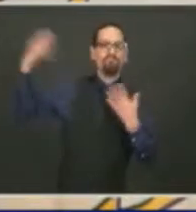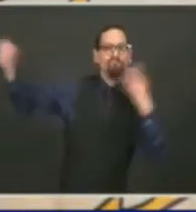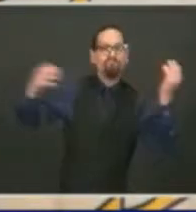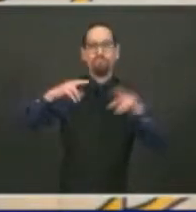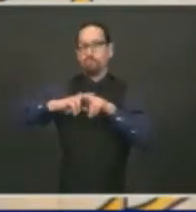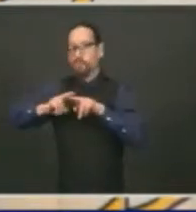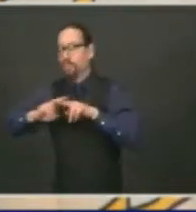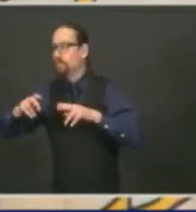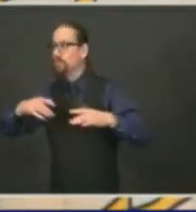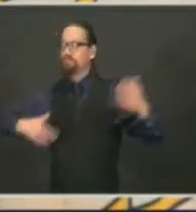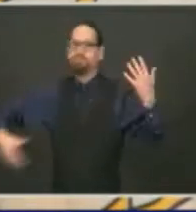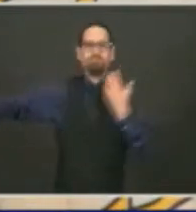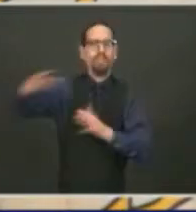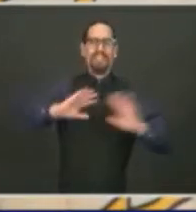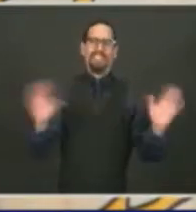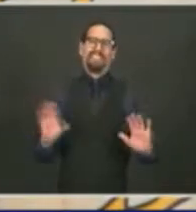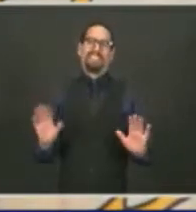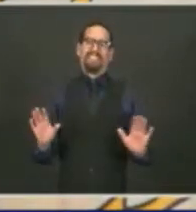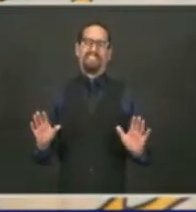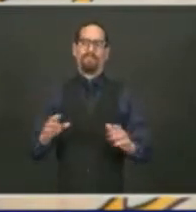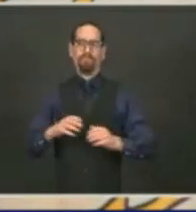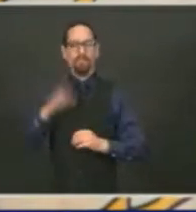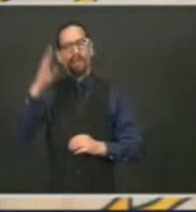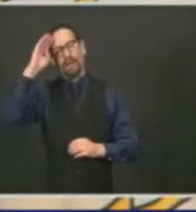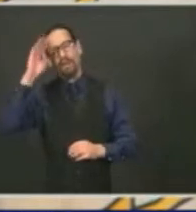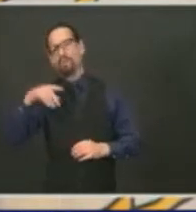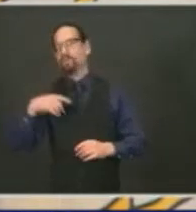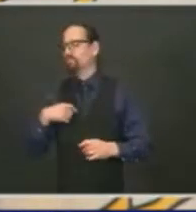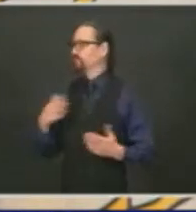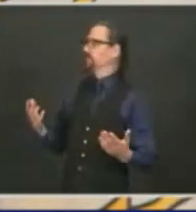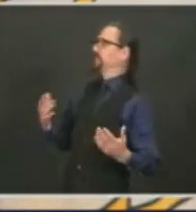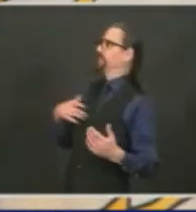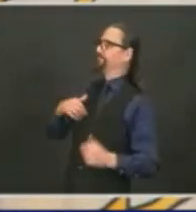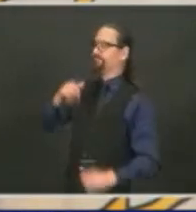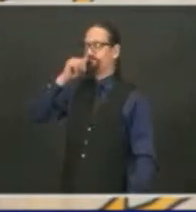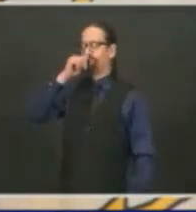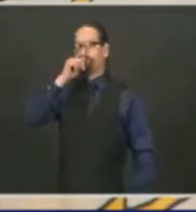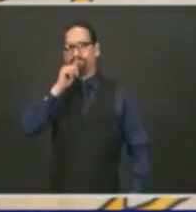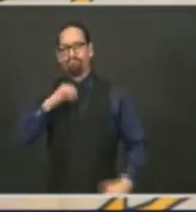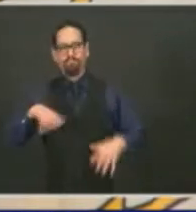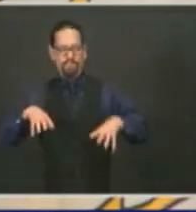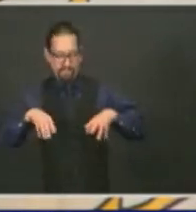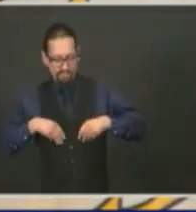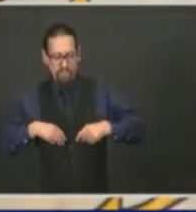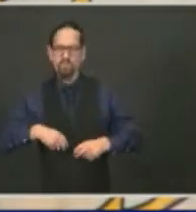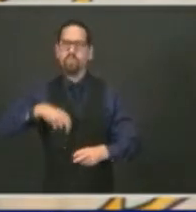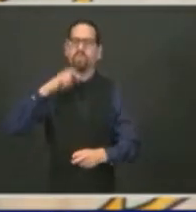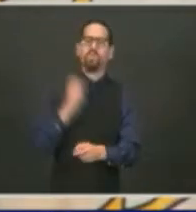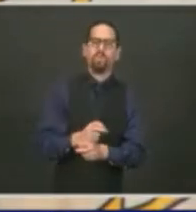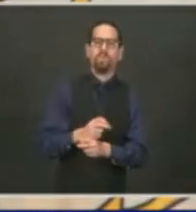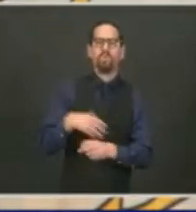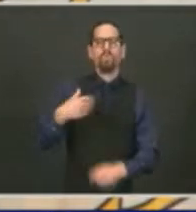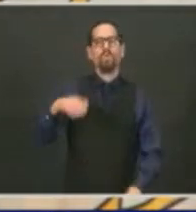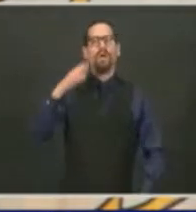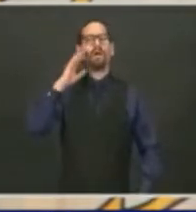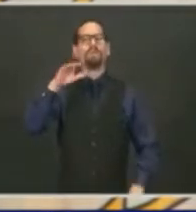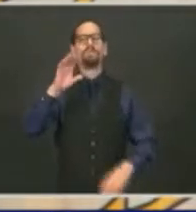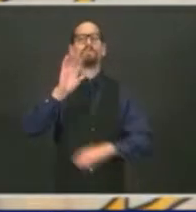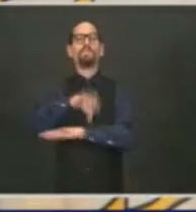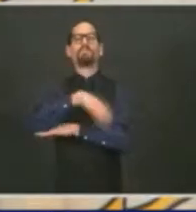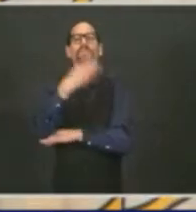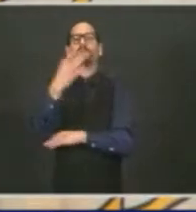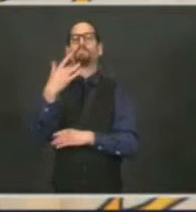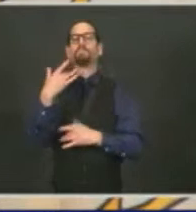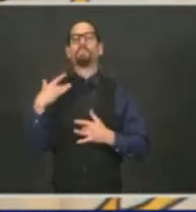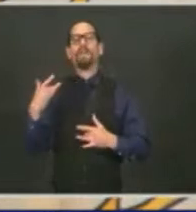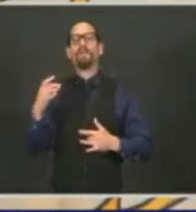It's hard to hear. Things will be different. I promise you next Christmas will be better, and